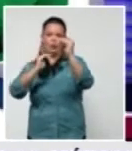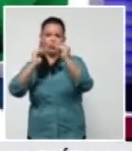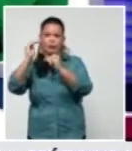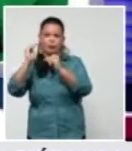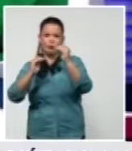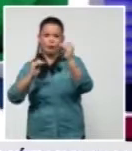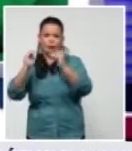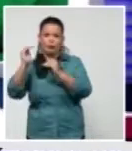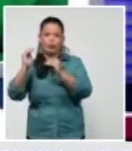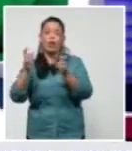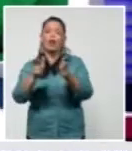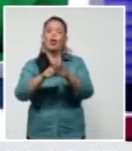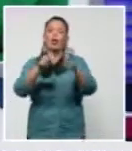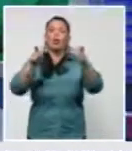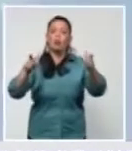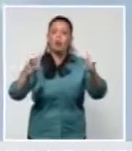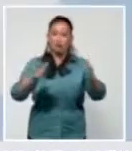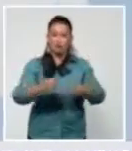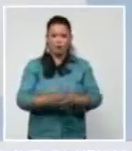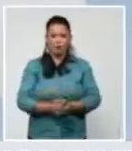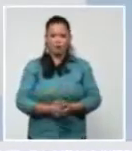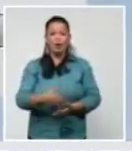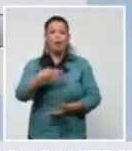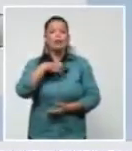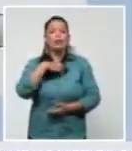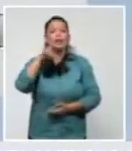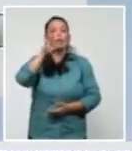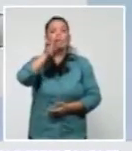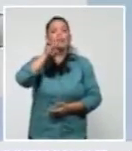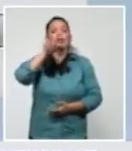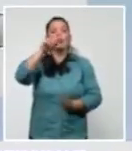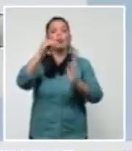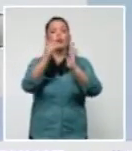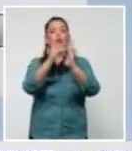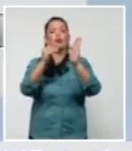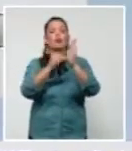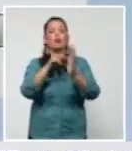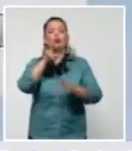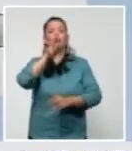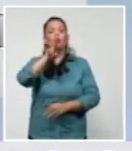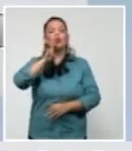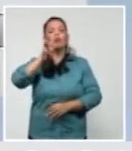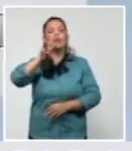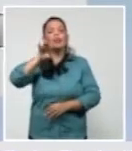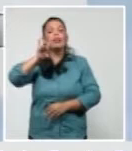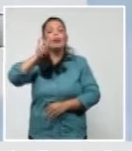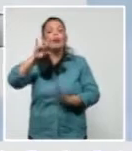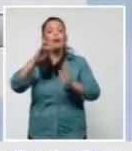which accounts for 44% of all cases worldwide, reported